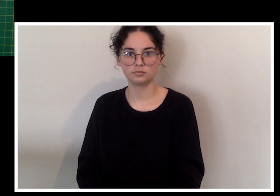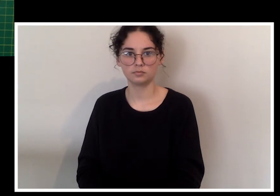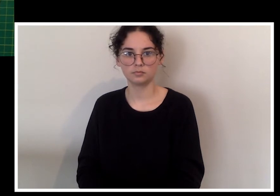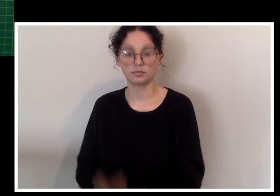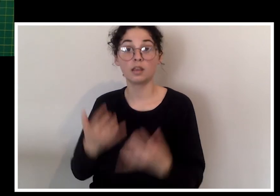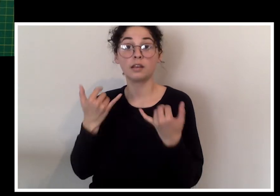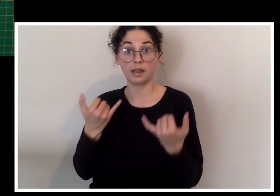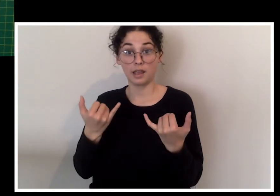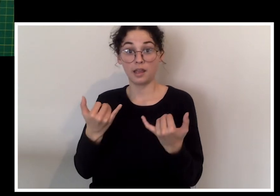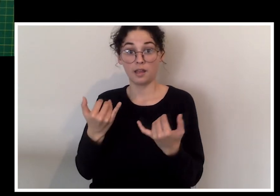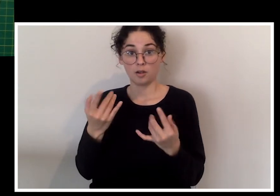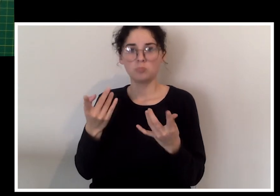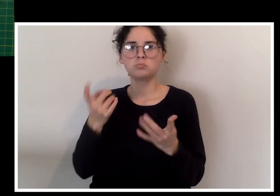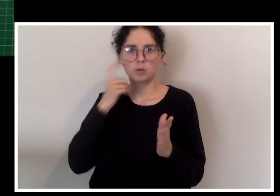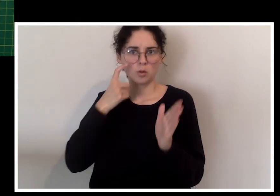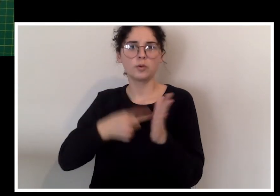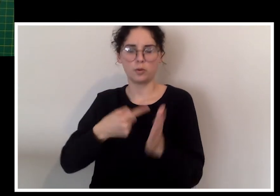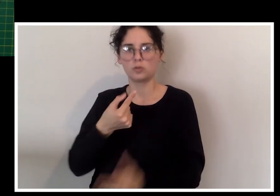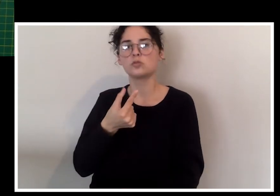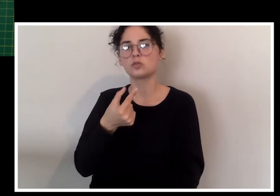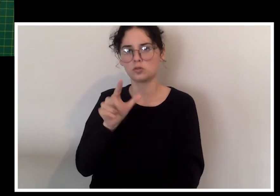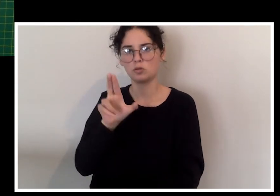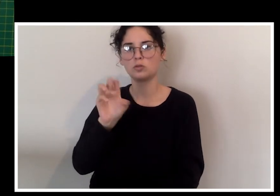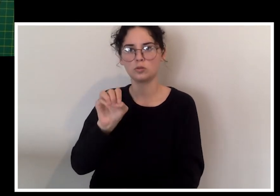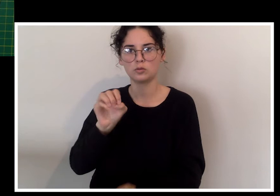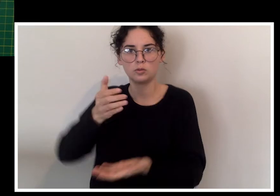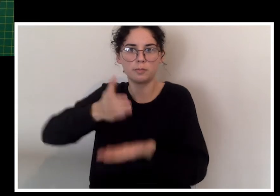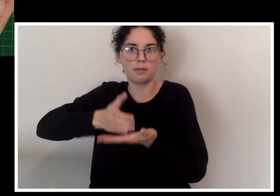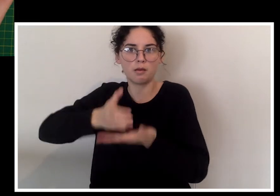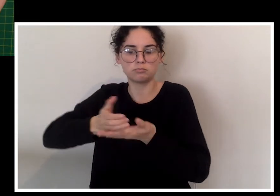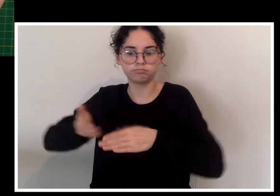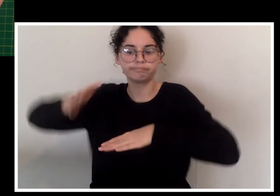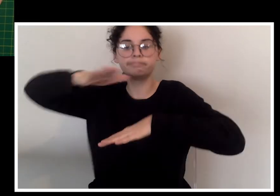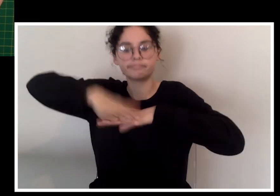it'll look like the glue bottle is on top or overlapping my scissors.